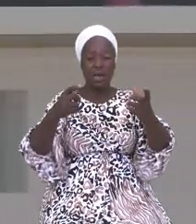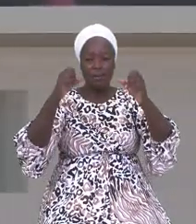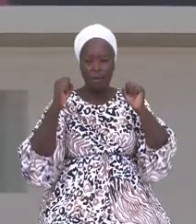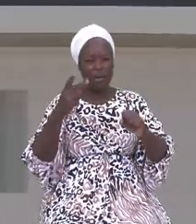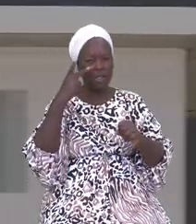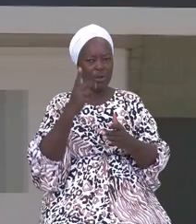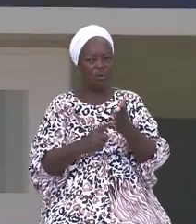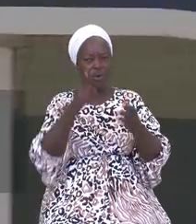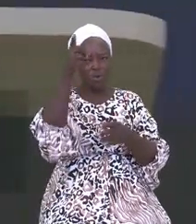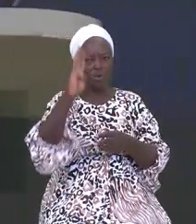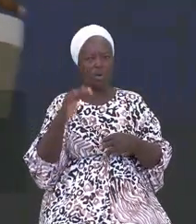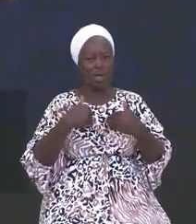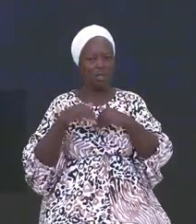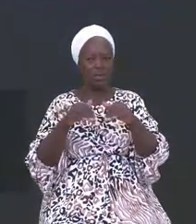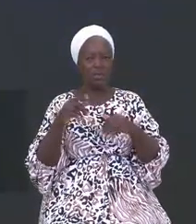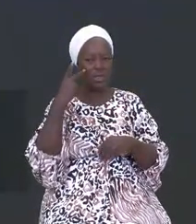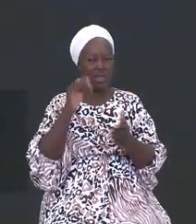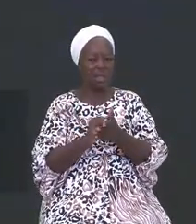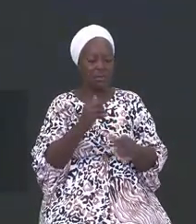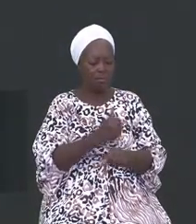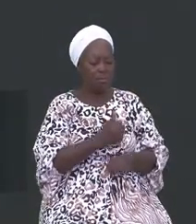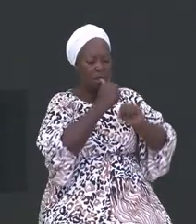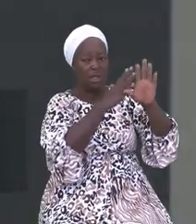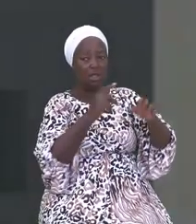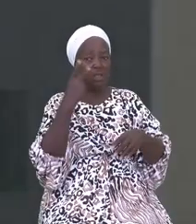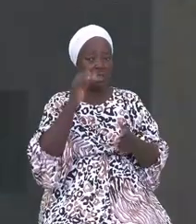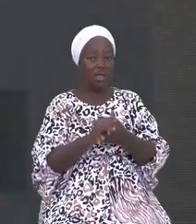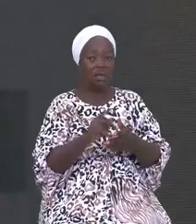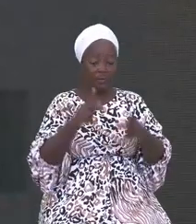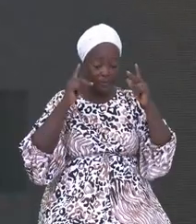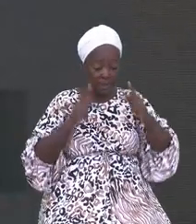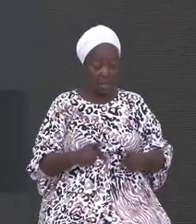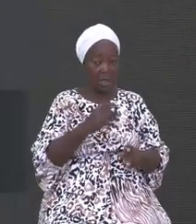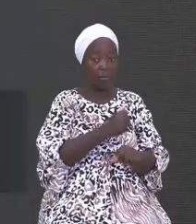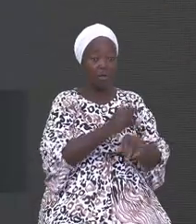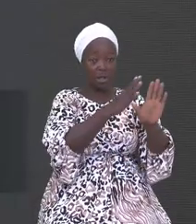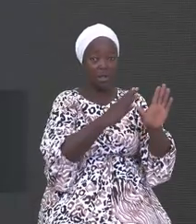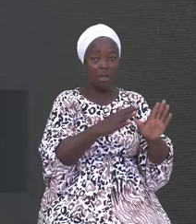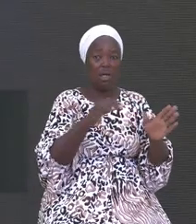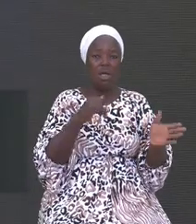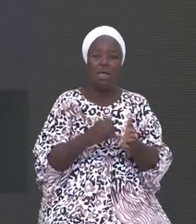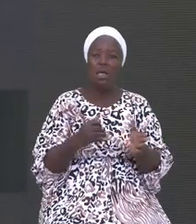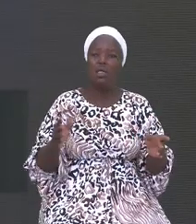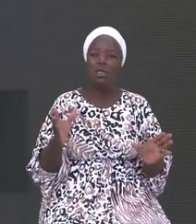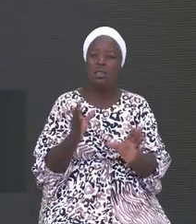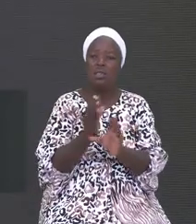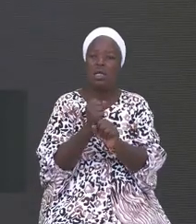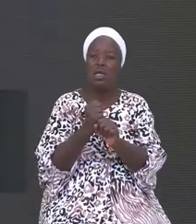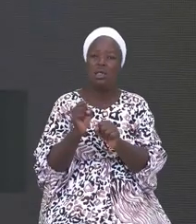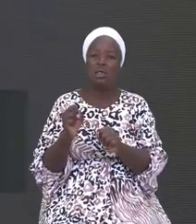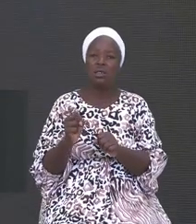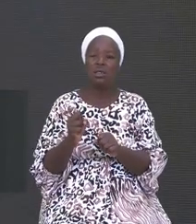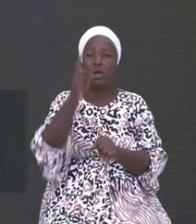has done. Look at that mountain. I mean, real physical mountain. It takes God to